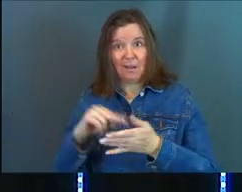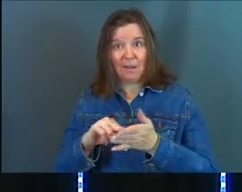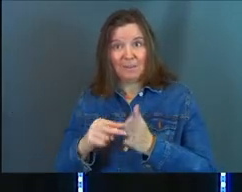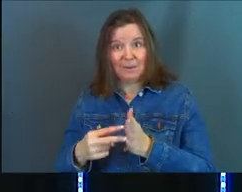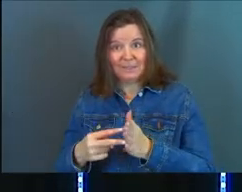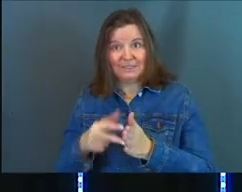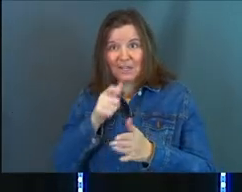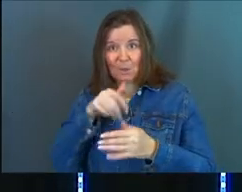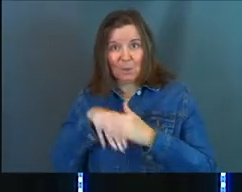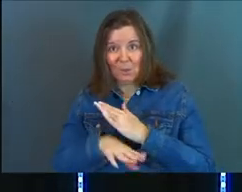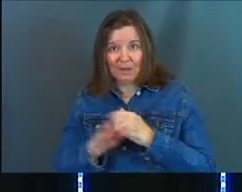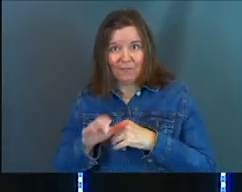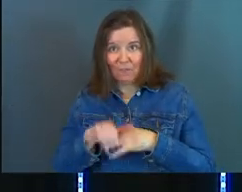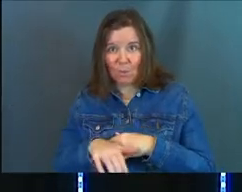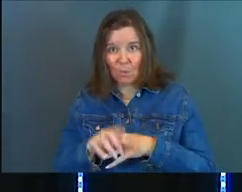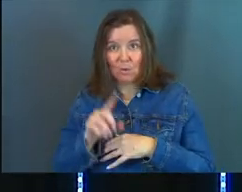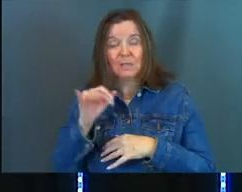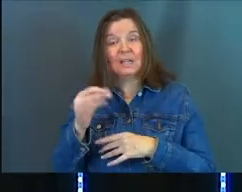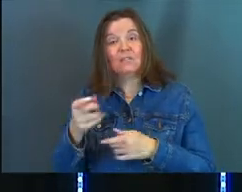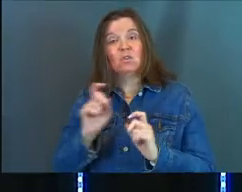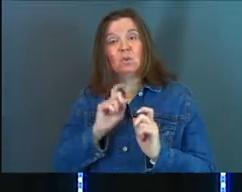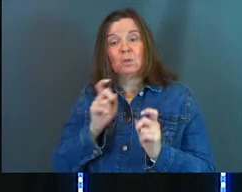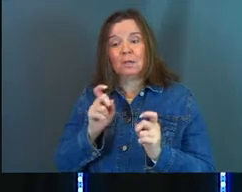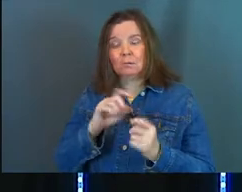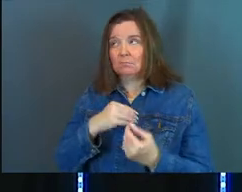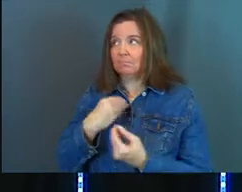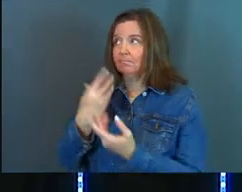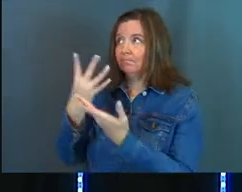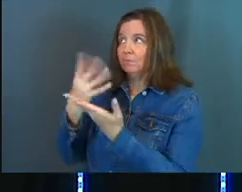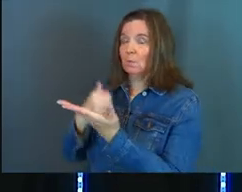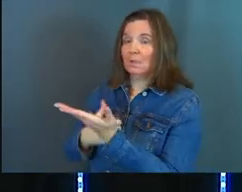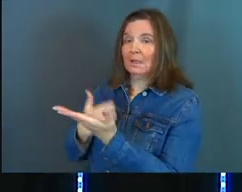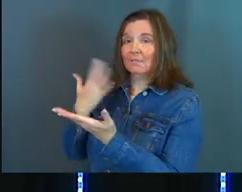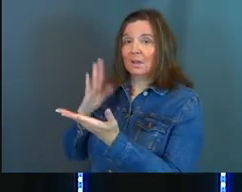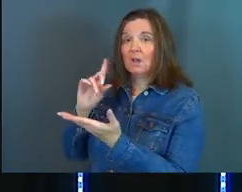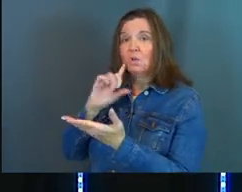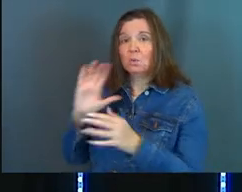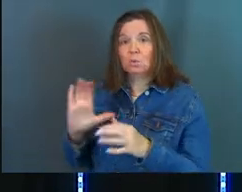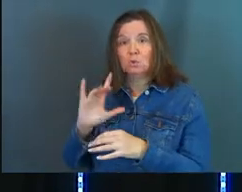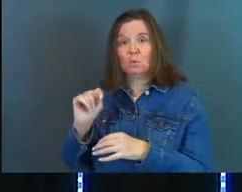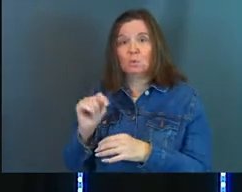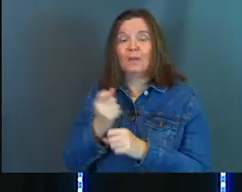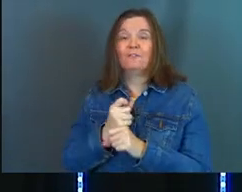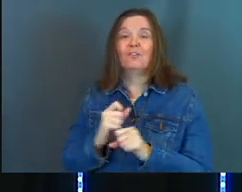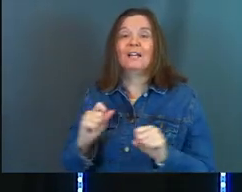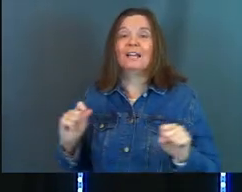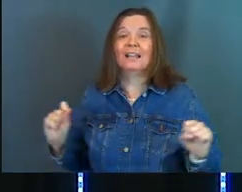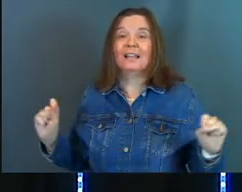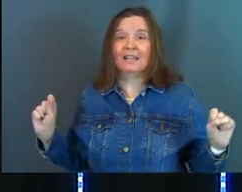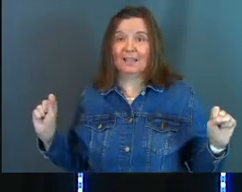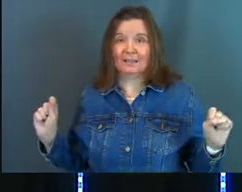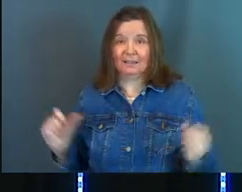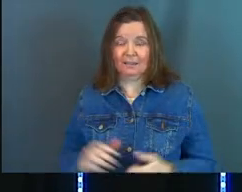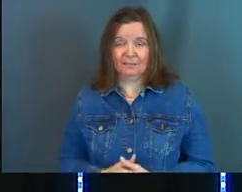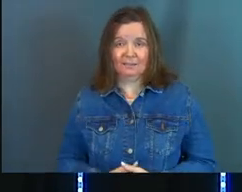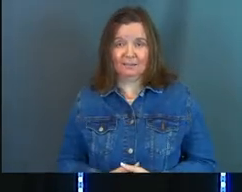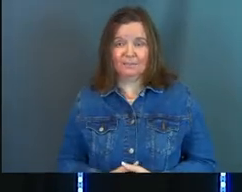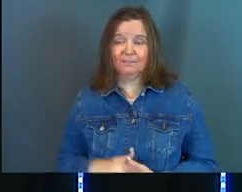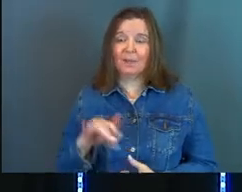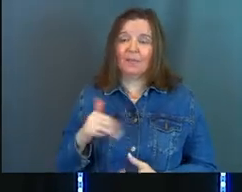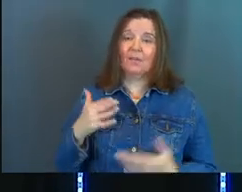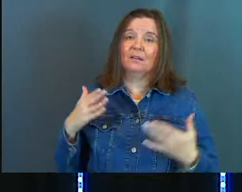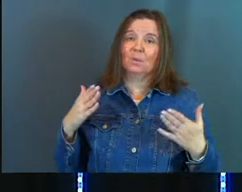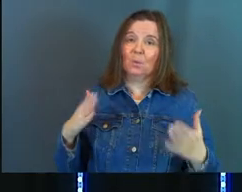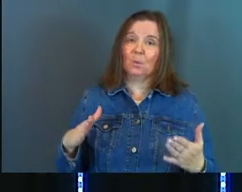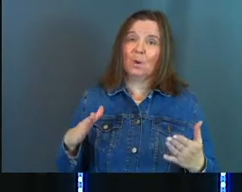purpose. Because if you give yourself to the living God, you will do it freely. And that's